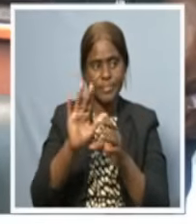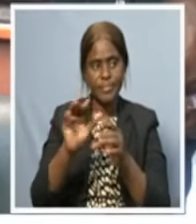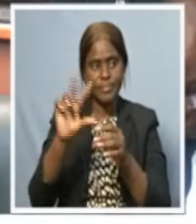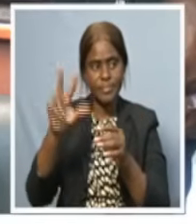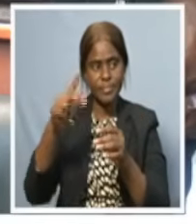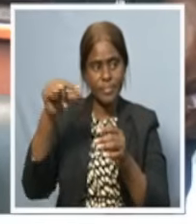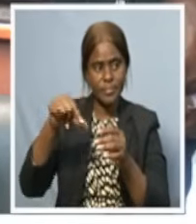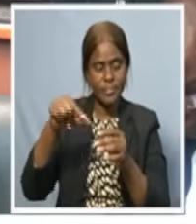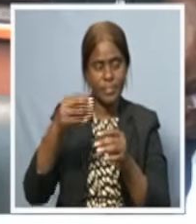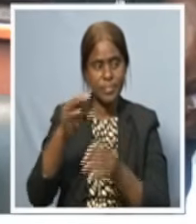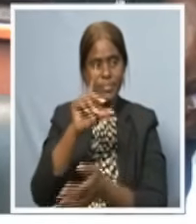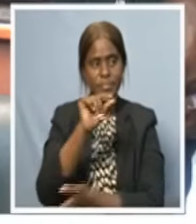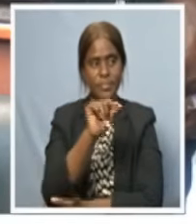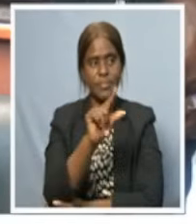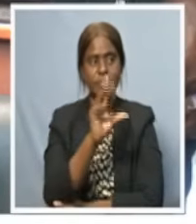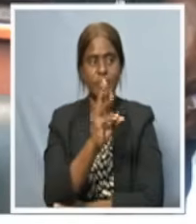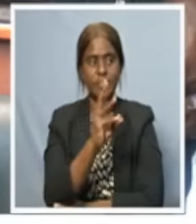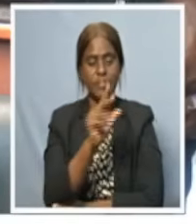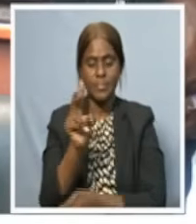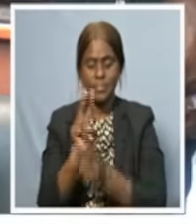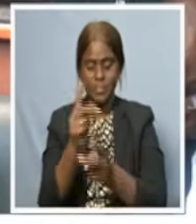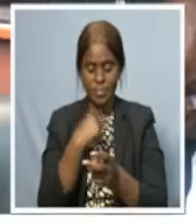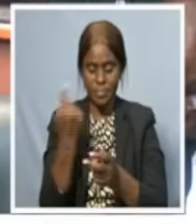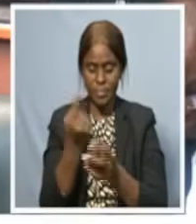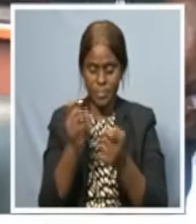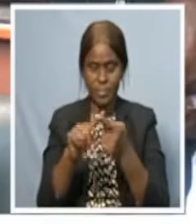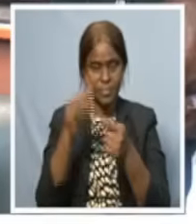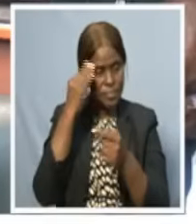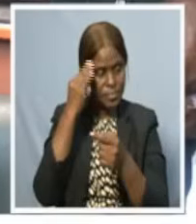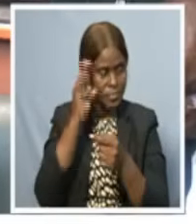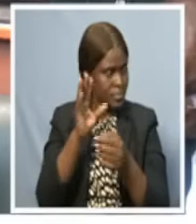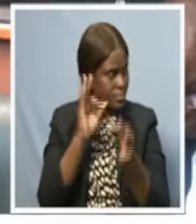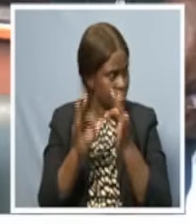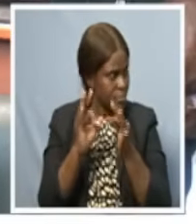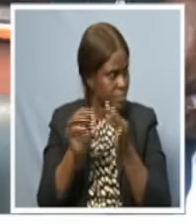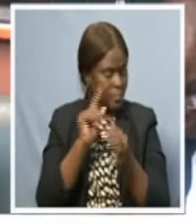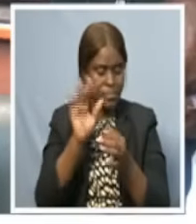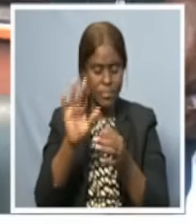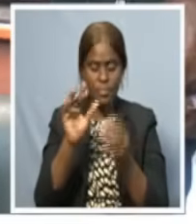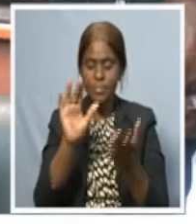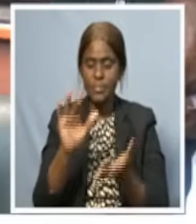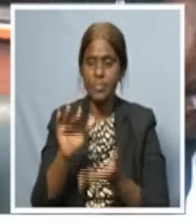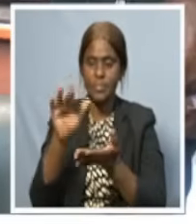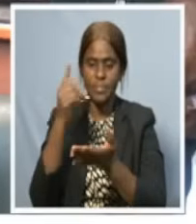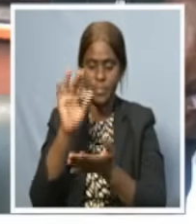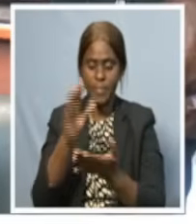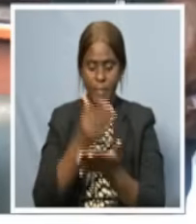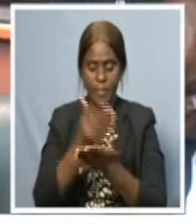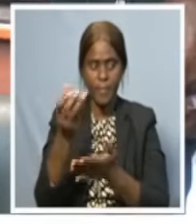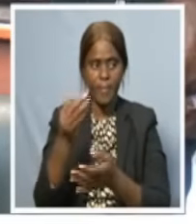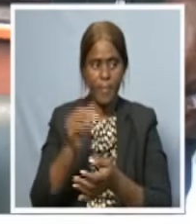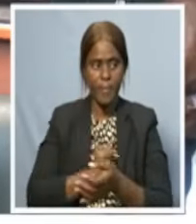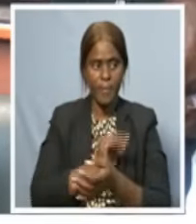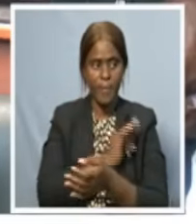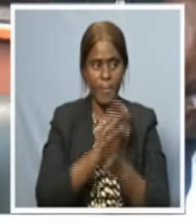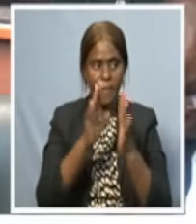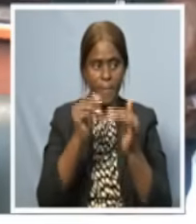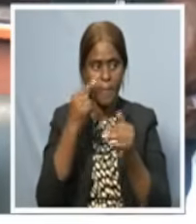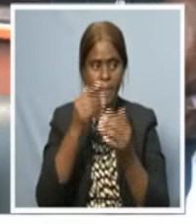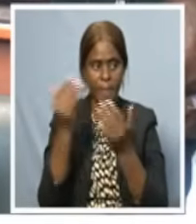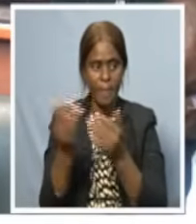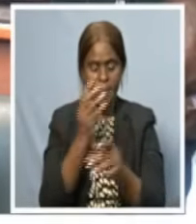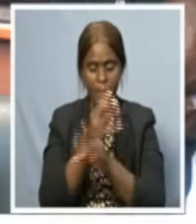third quarter of 2026. So I would like to find out if the allocation for the purchase of a staff bus